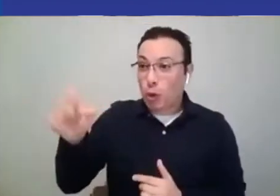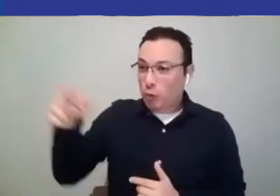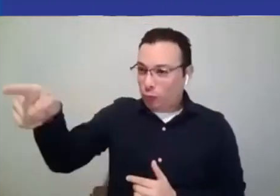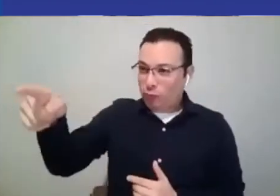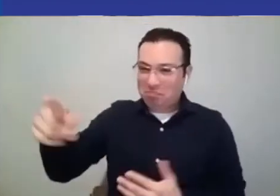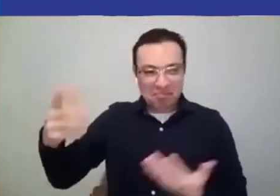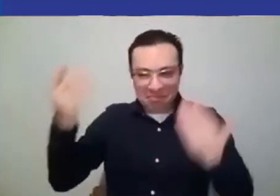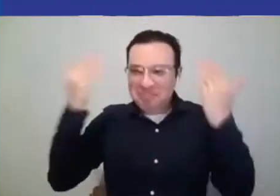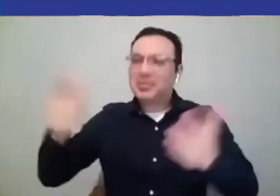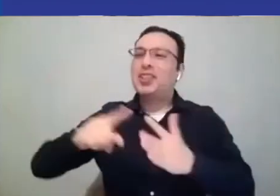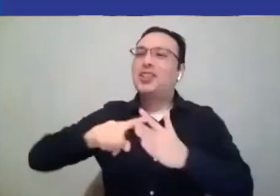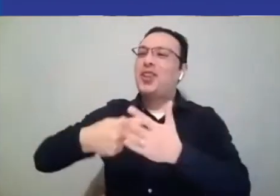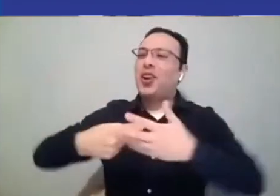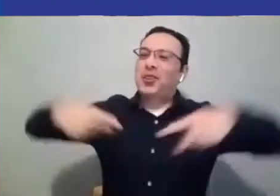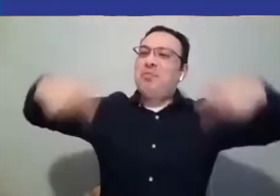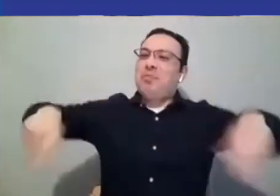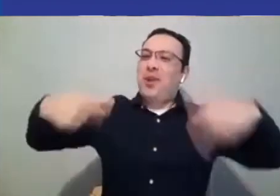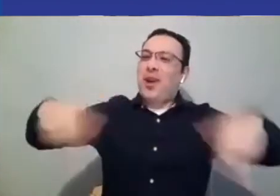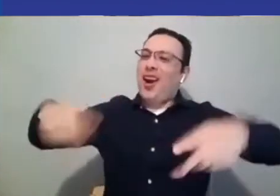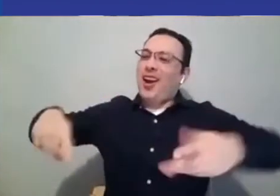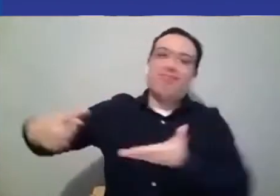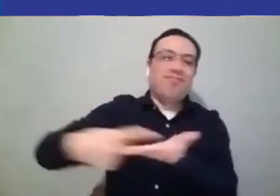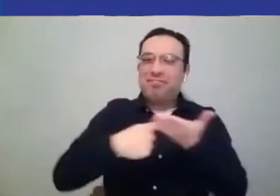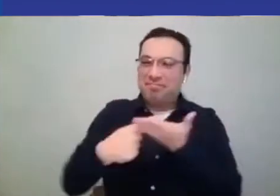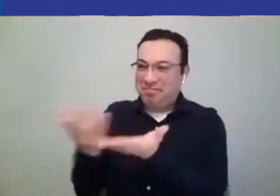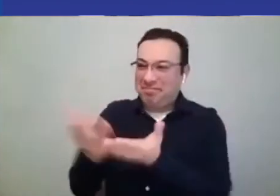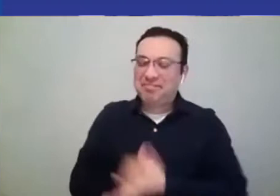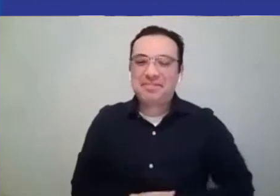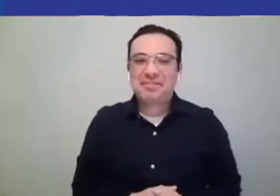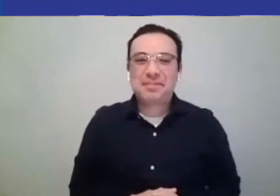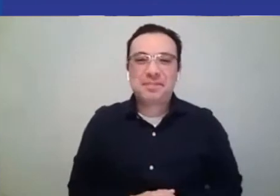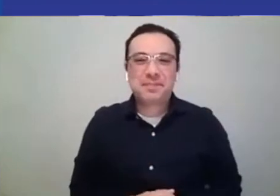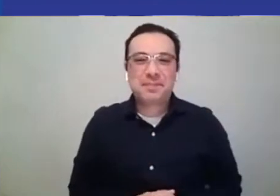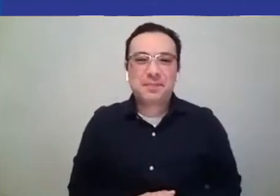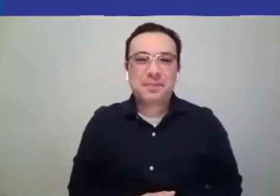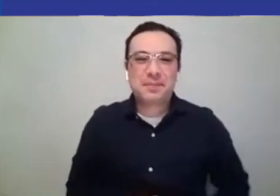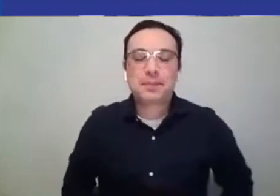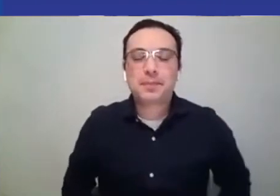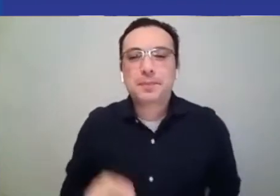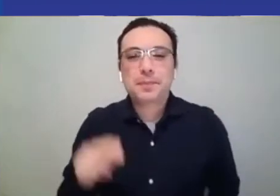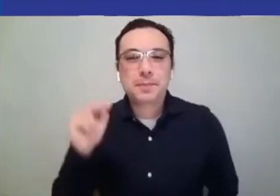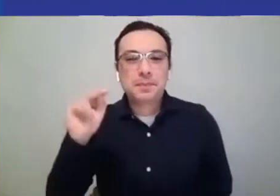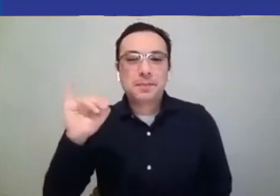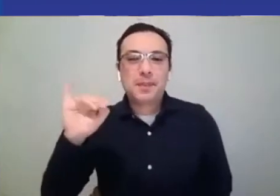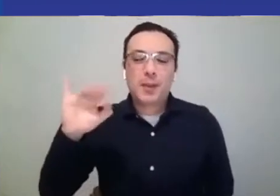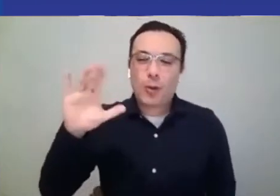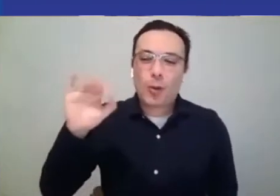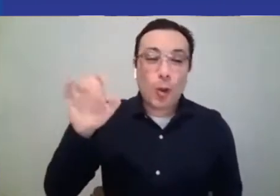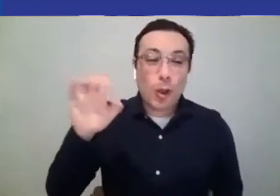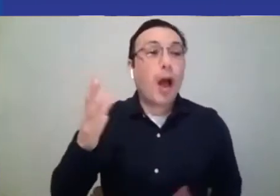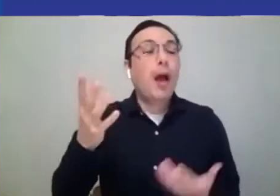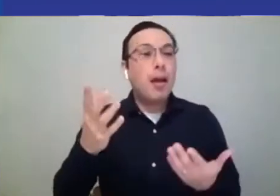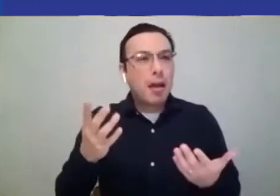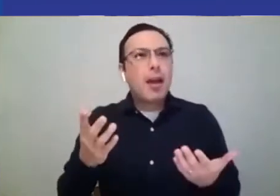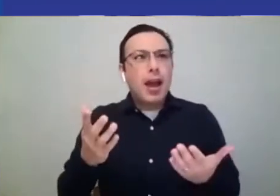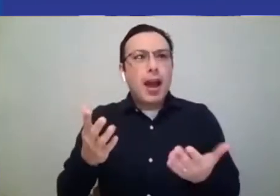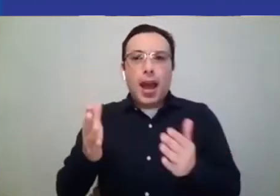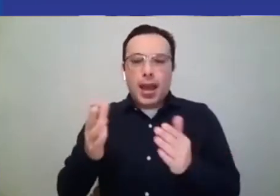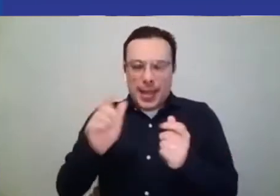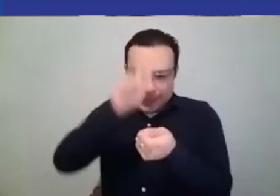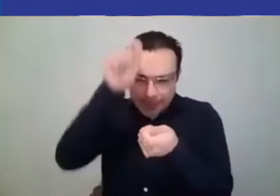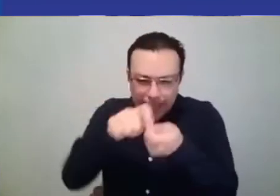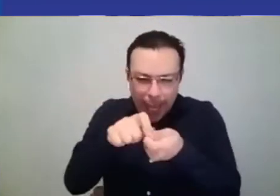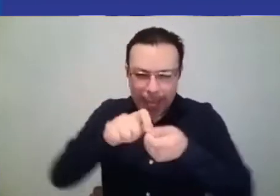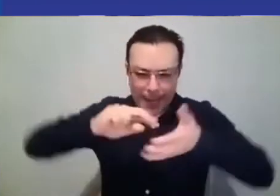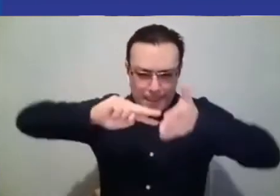party started? Okay, I will. So I would veer away from a definition